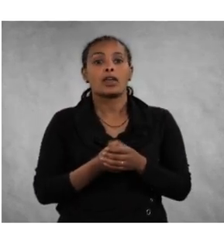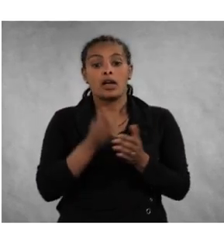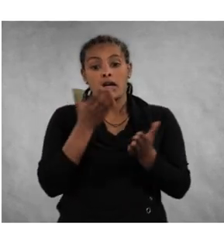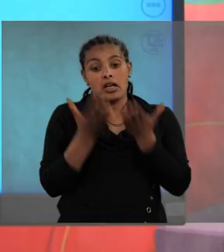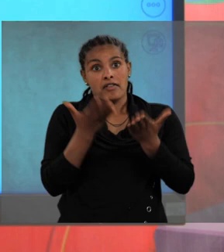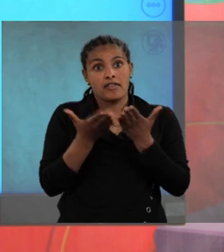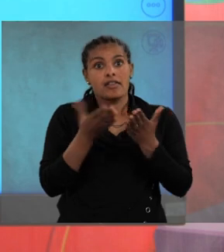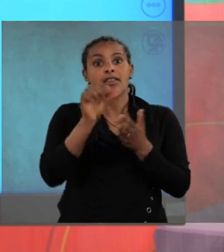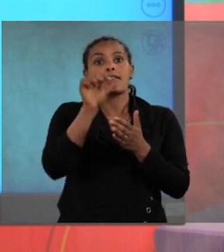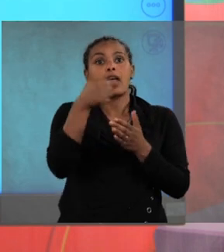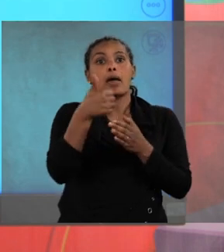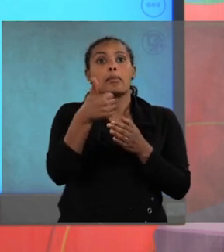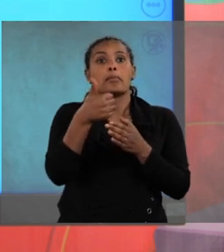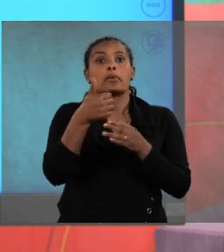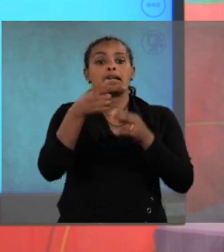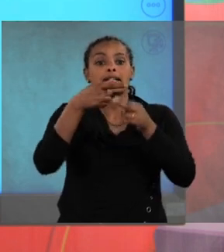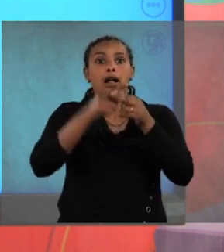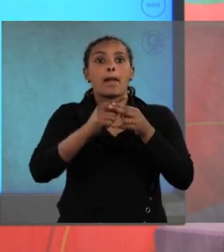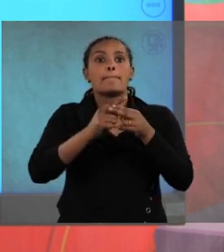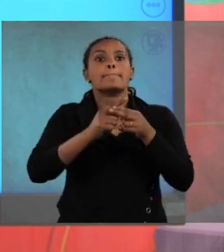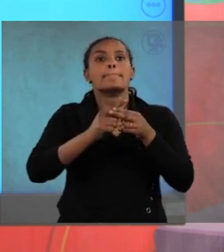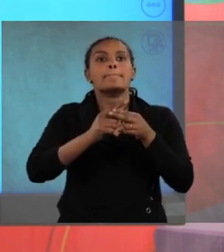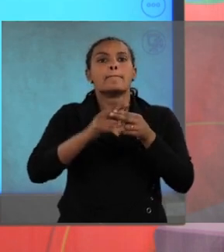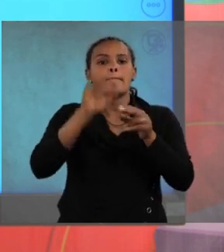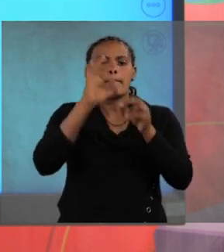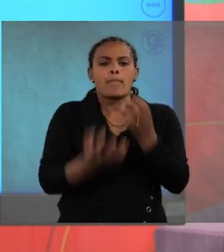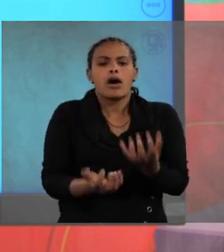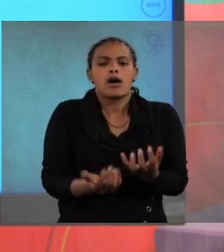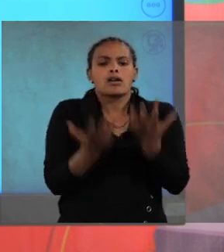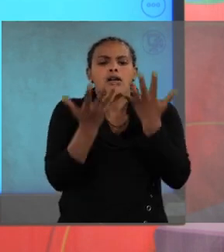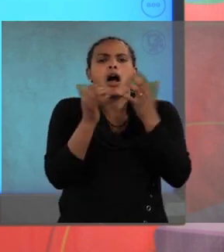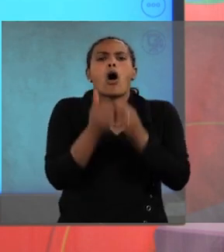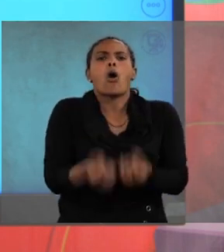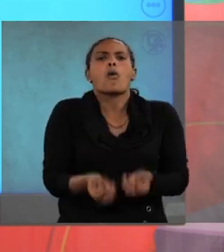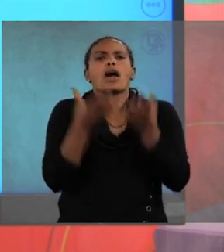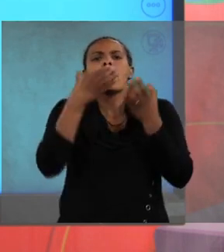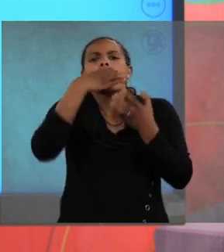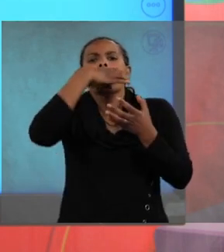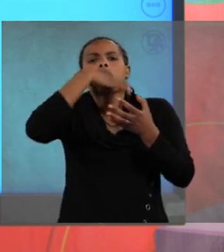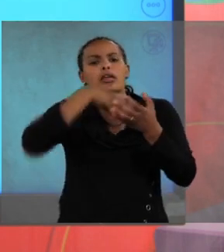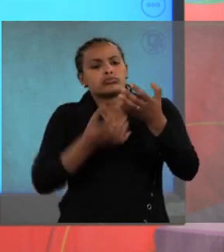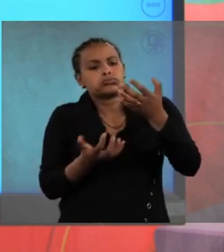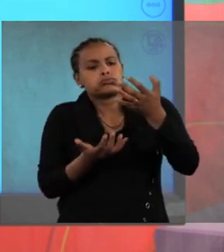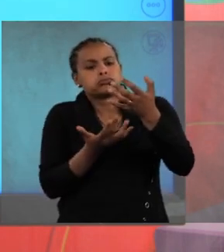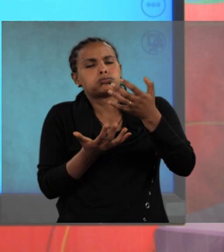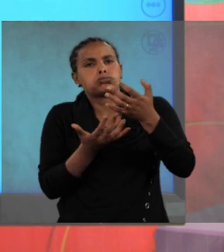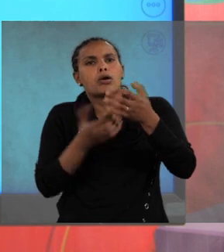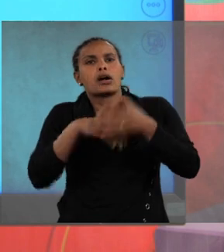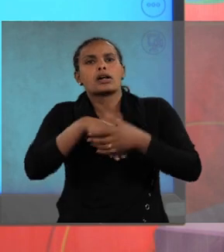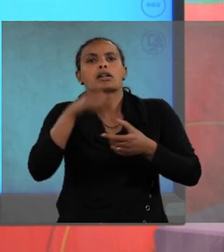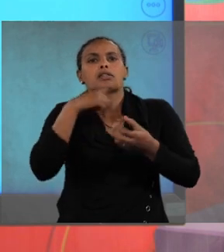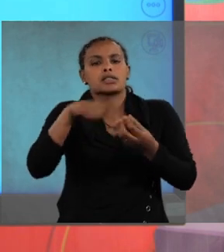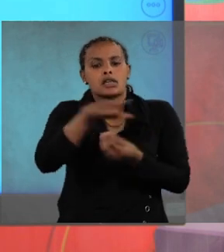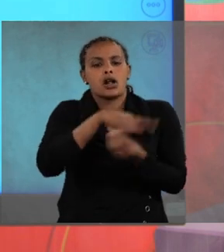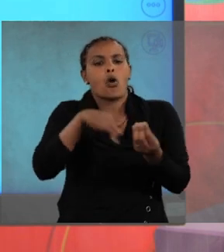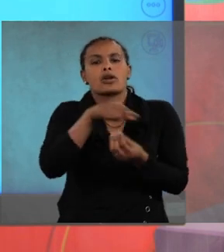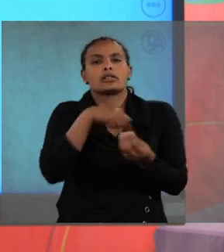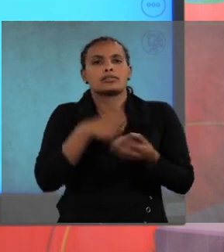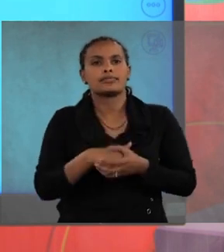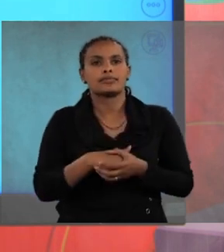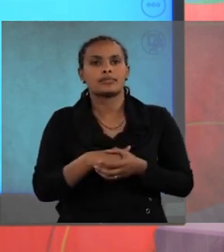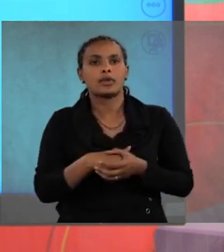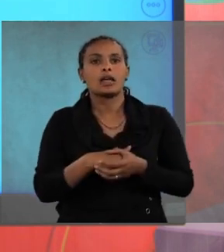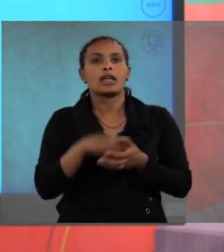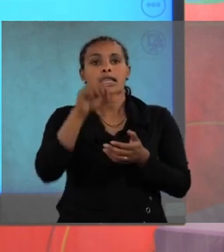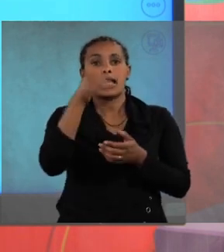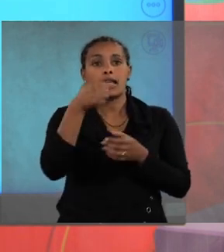If 10 gram sample of methane is burned, how much heat energy is released to the surrounding?